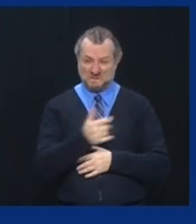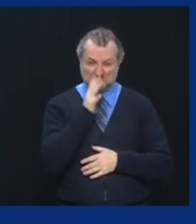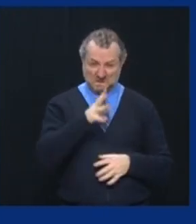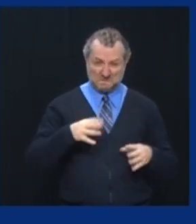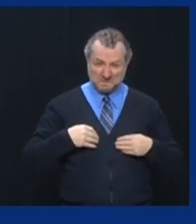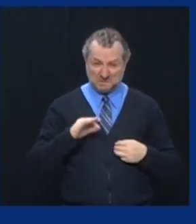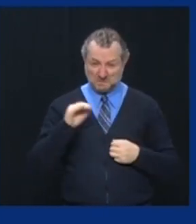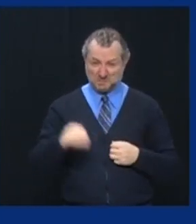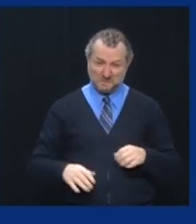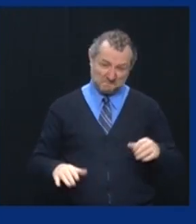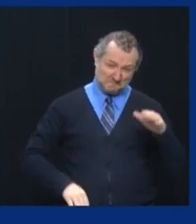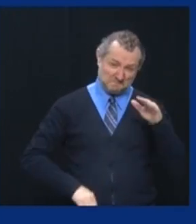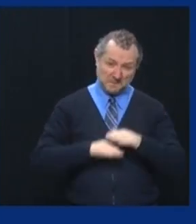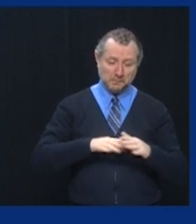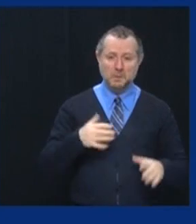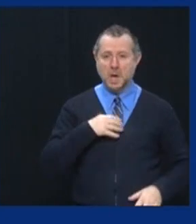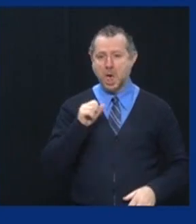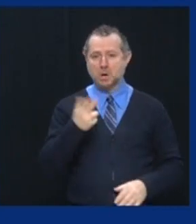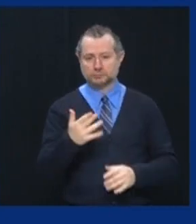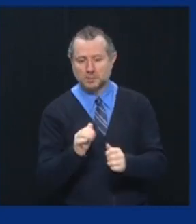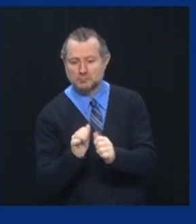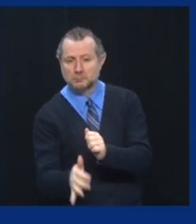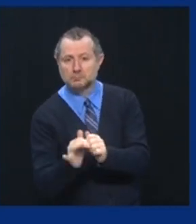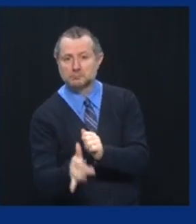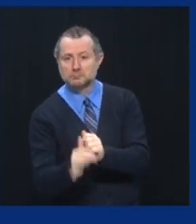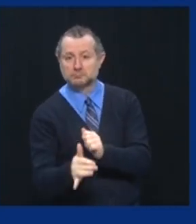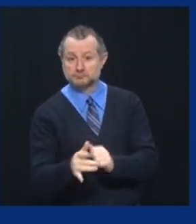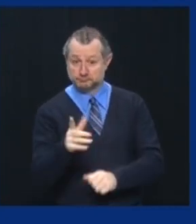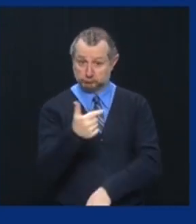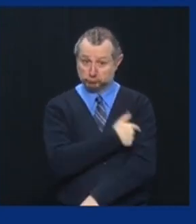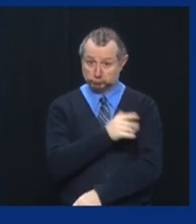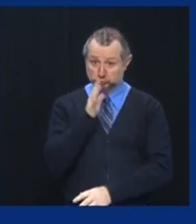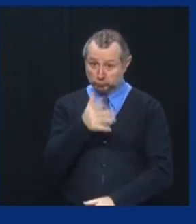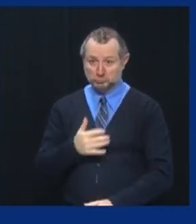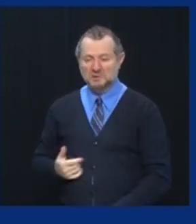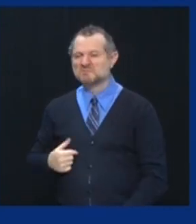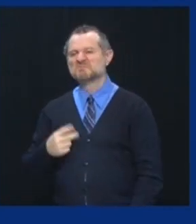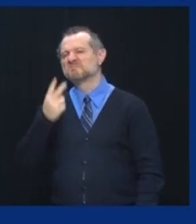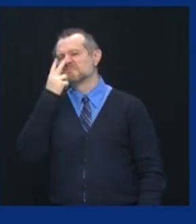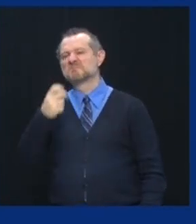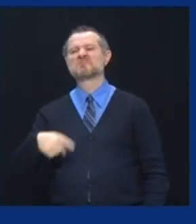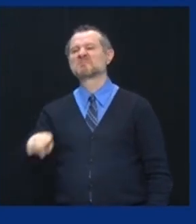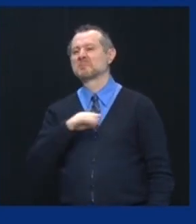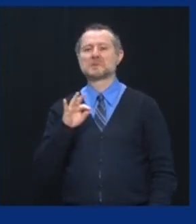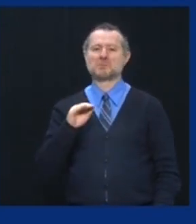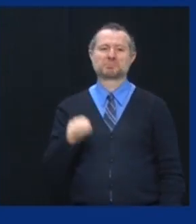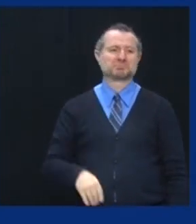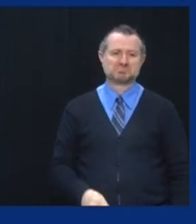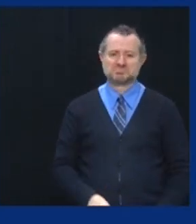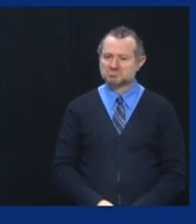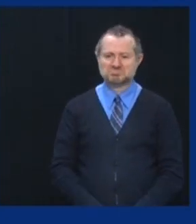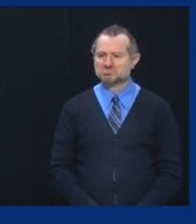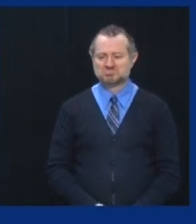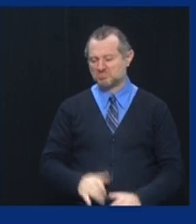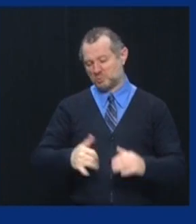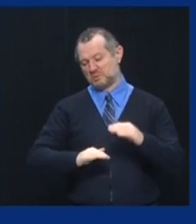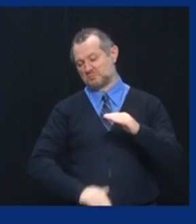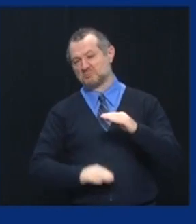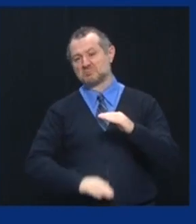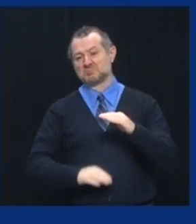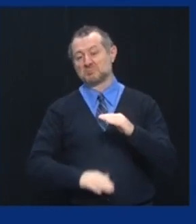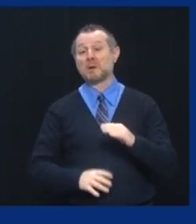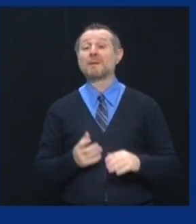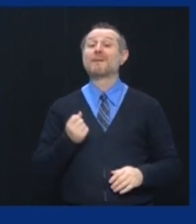New Yorkers, I don't think we'd have a 90% acceptance rate. So, but a